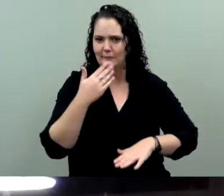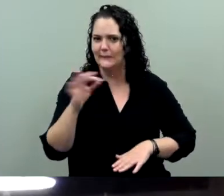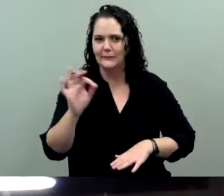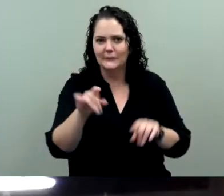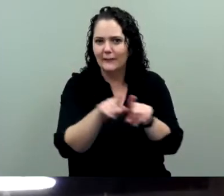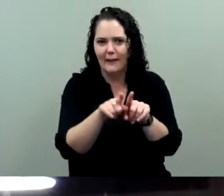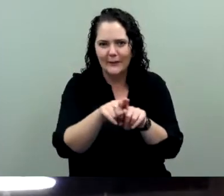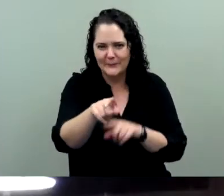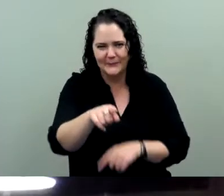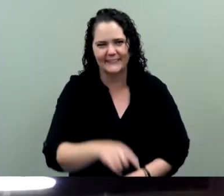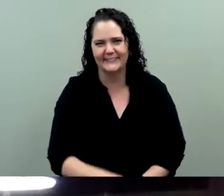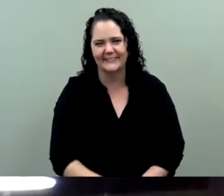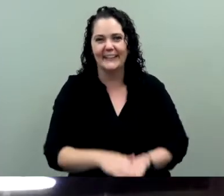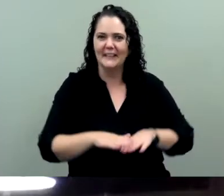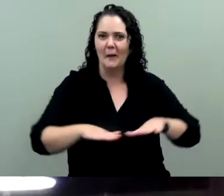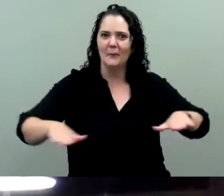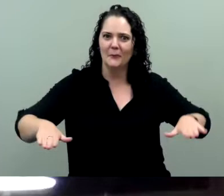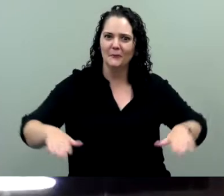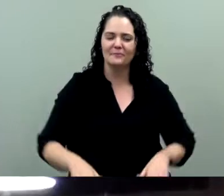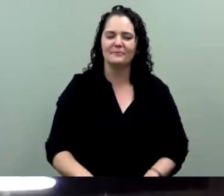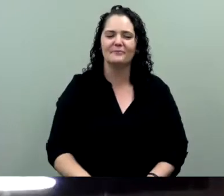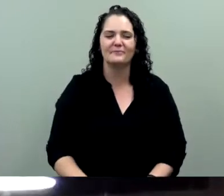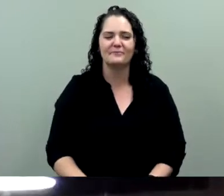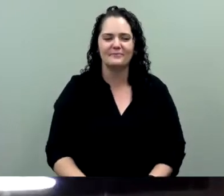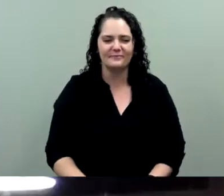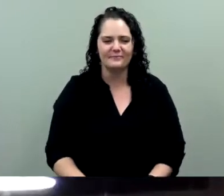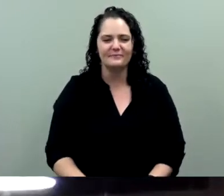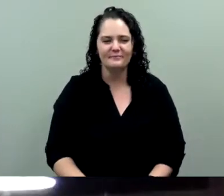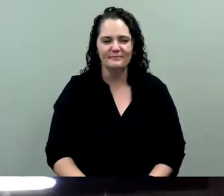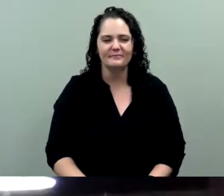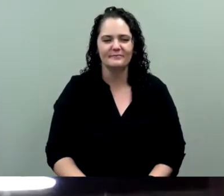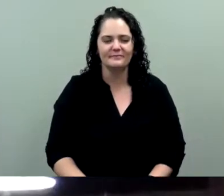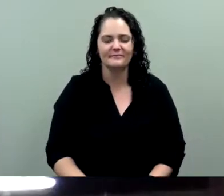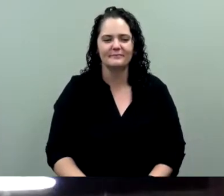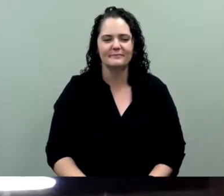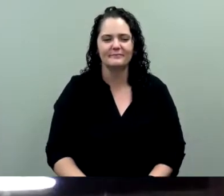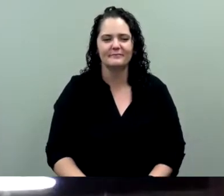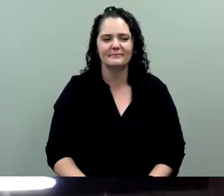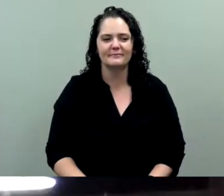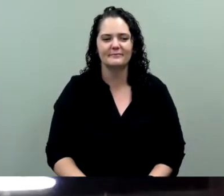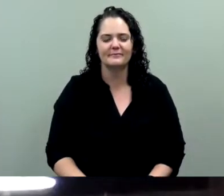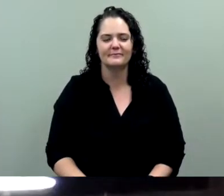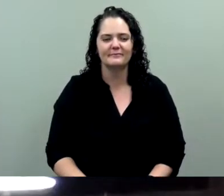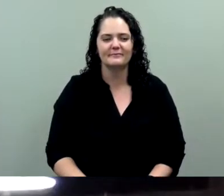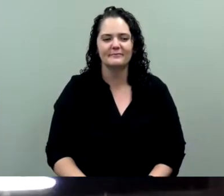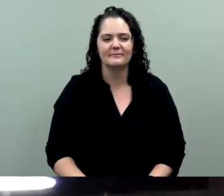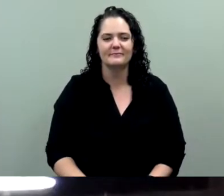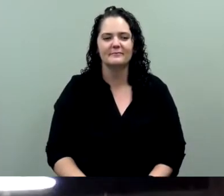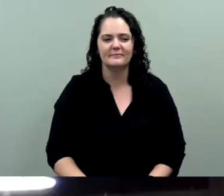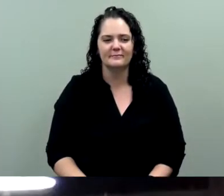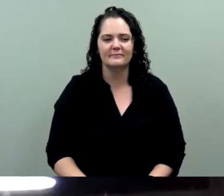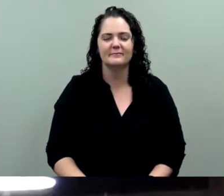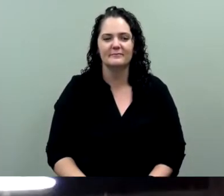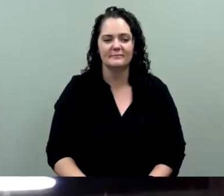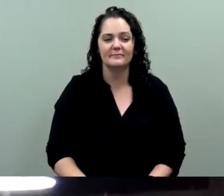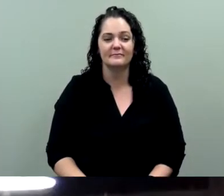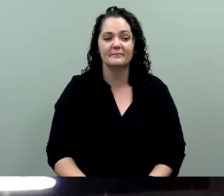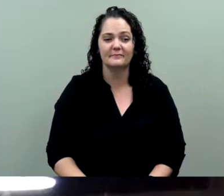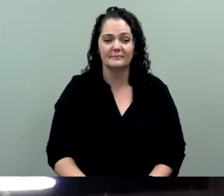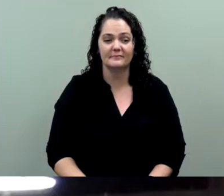your avocado pit ready, take your knife and just really give it a good press